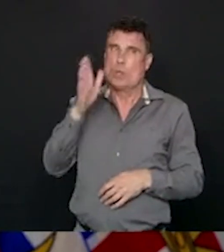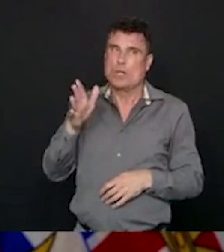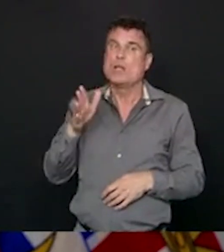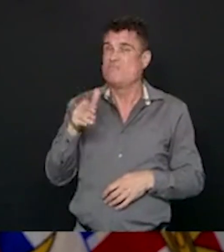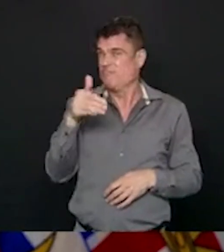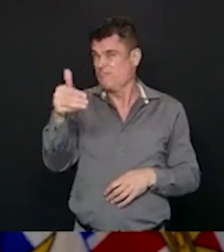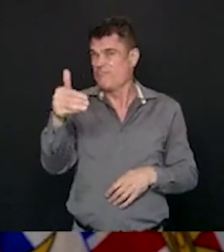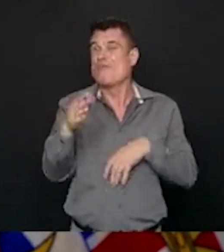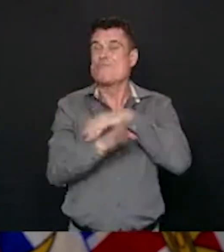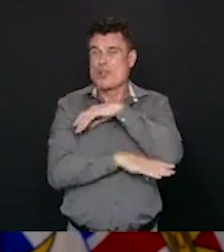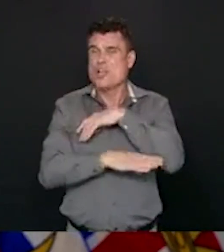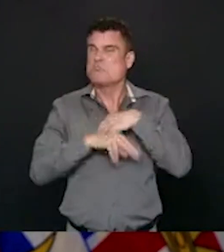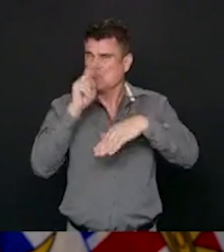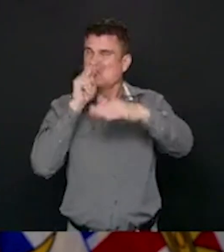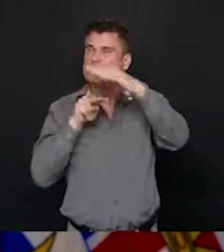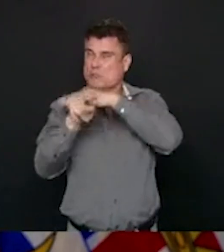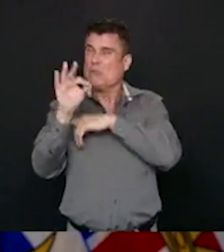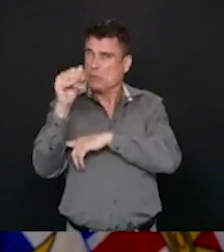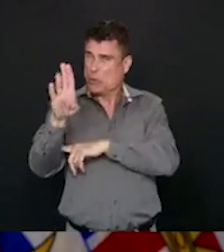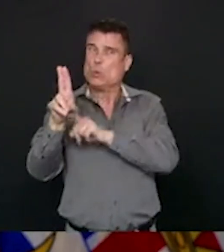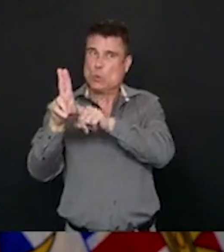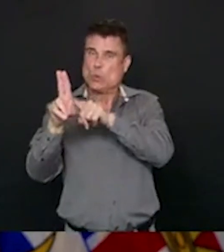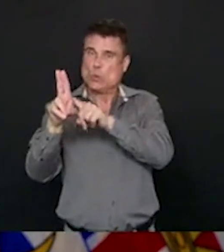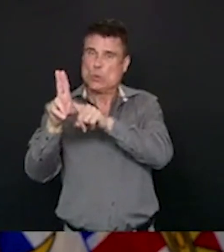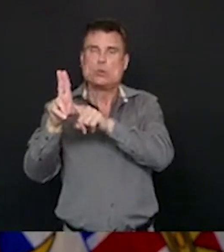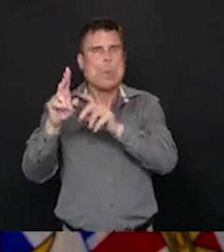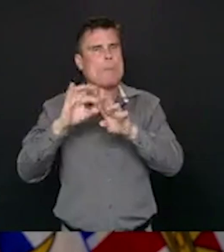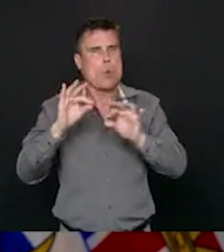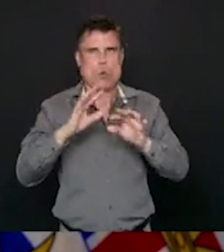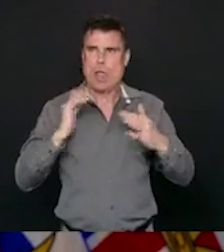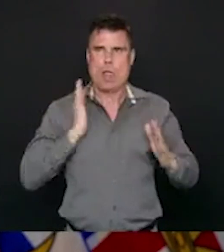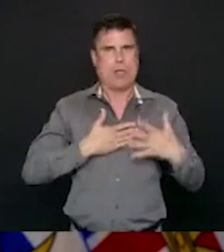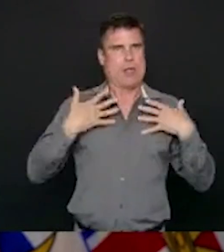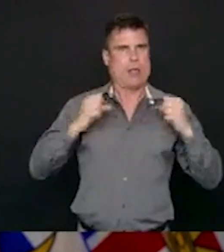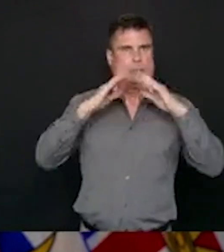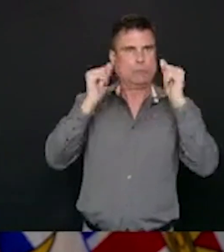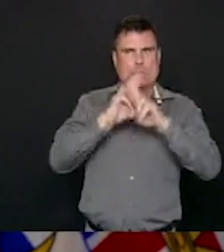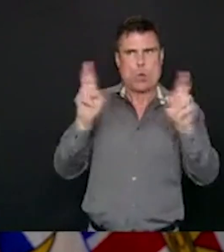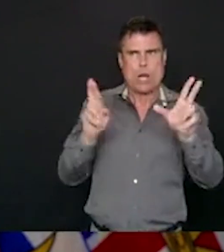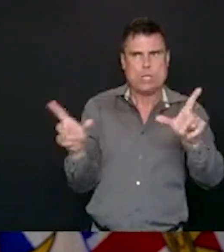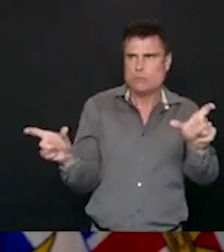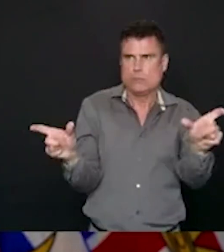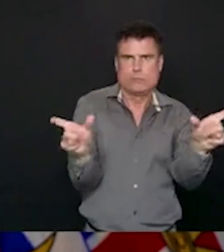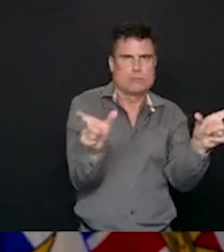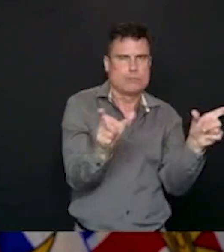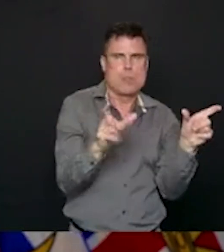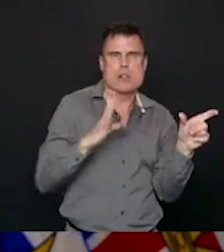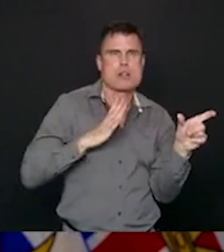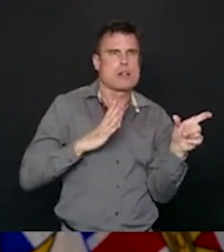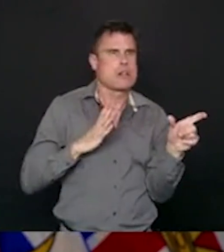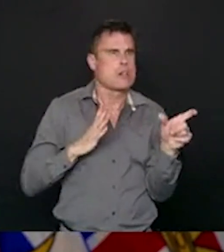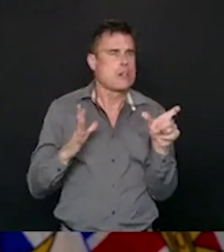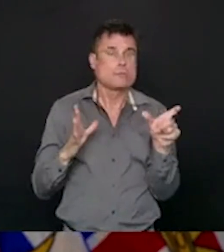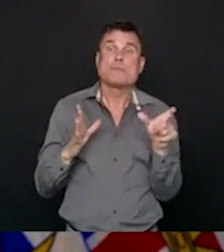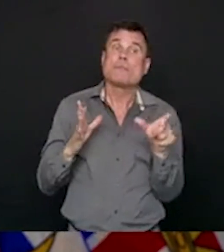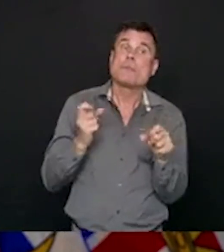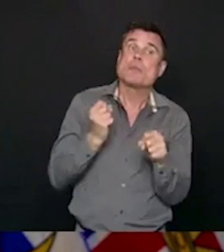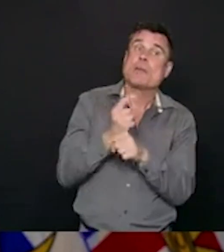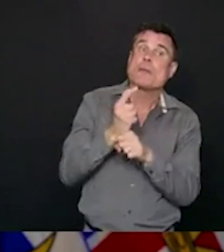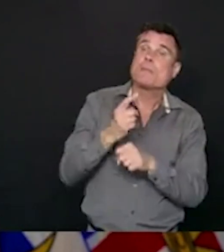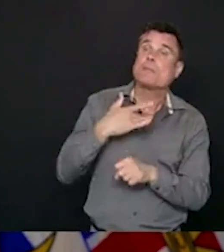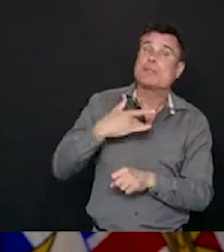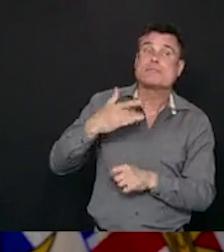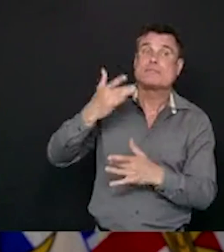do everything we can to minimize influenza, and that means the importance of influenza immunization and the measures that we're taking to